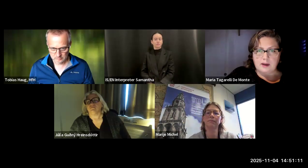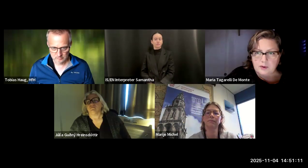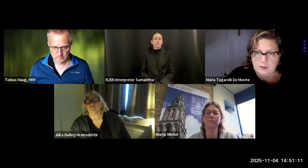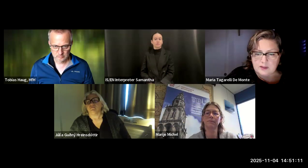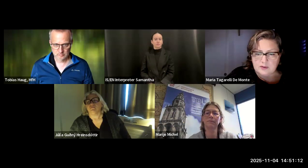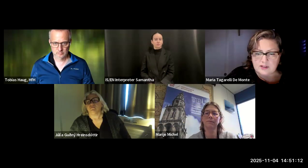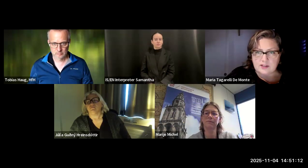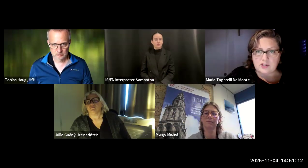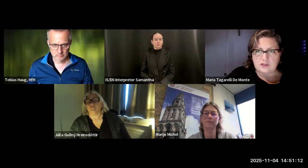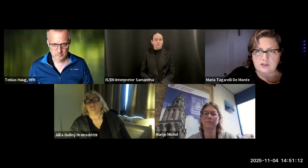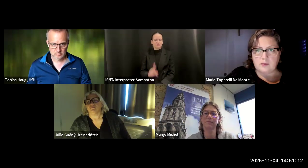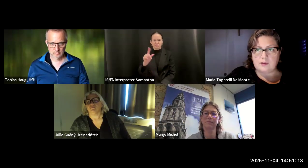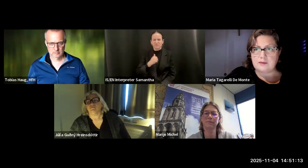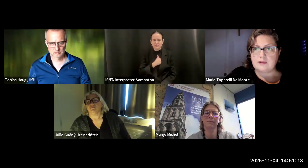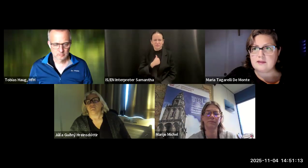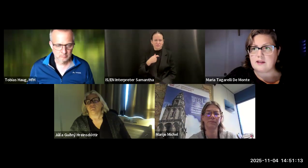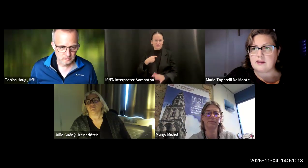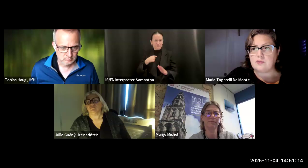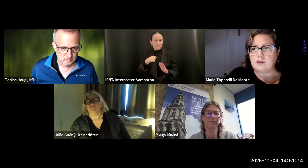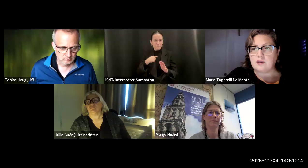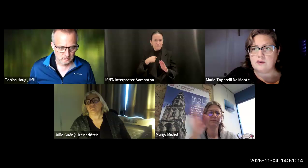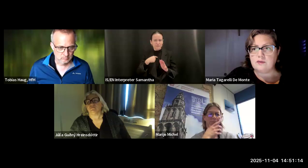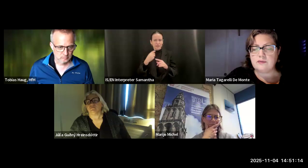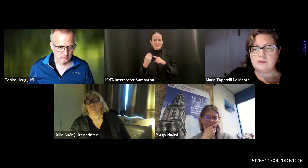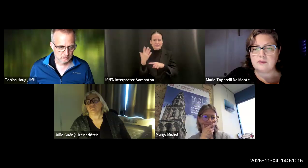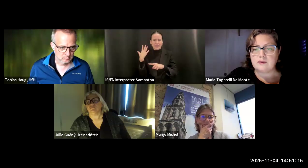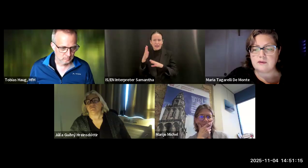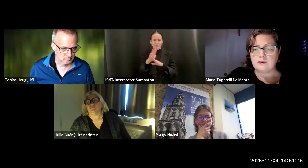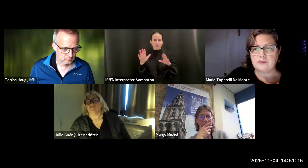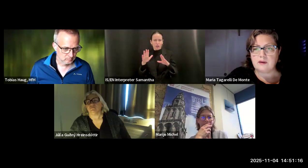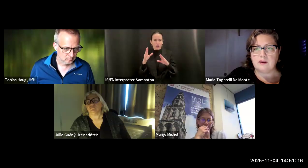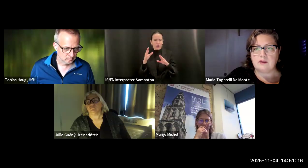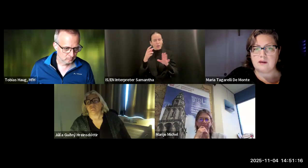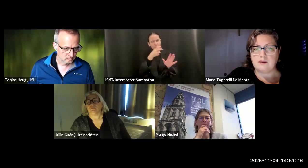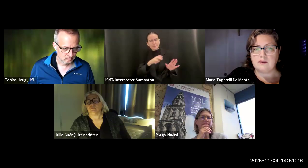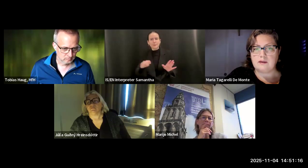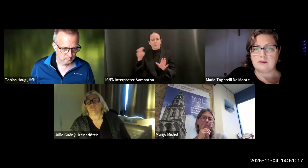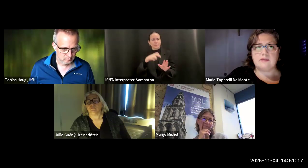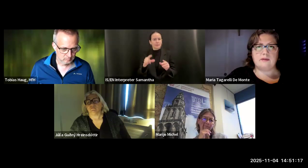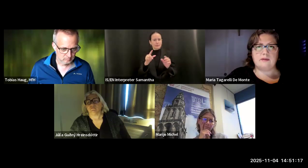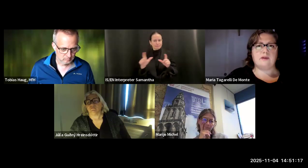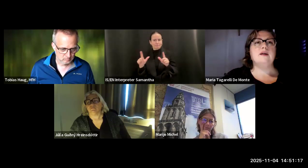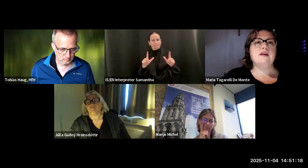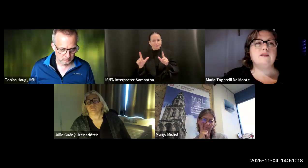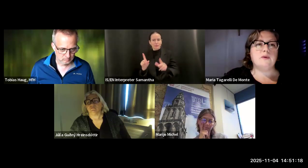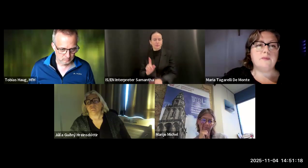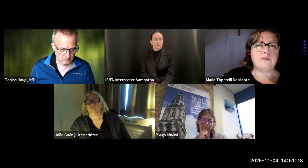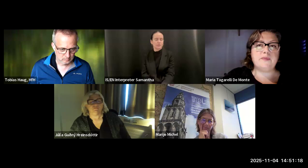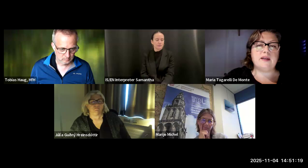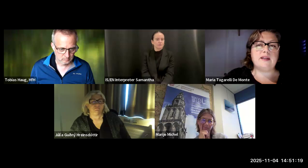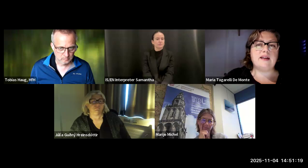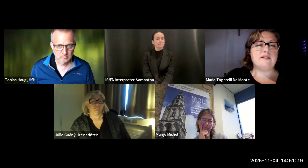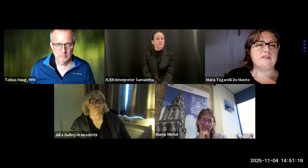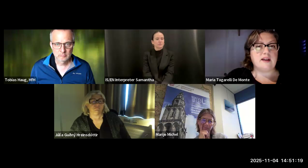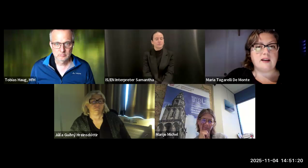I'm sorry, I'm having problem with the transition from one slide to the other. So, okay, there we go.